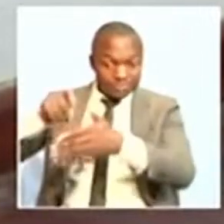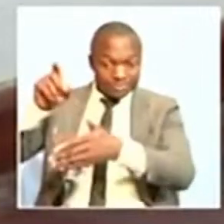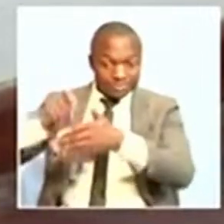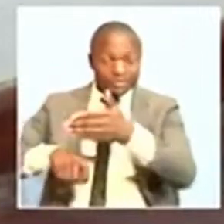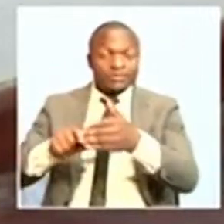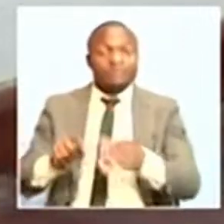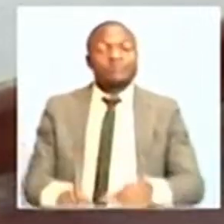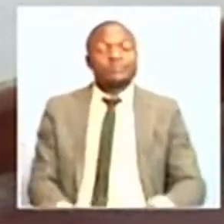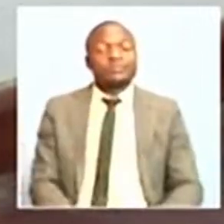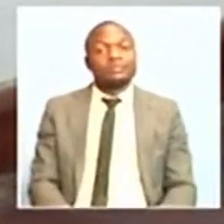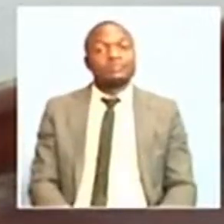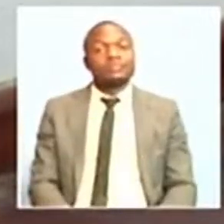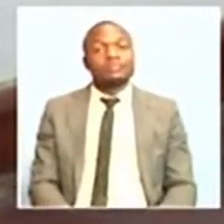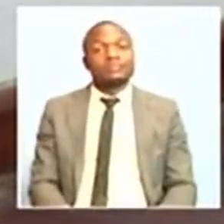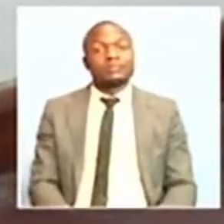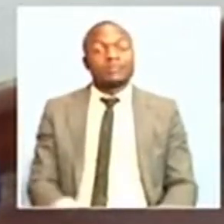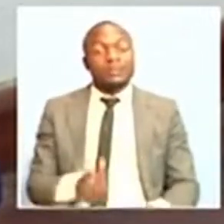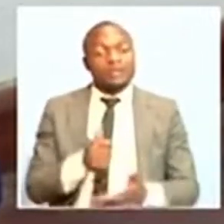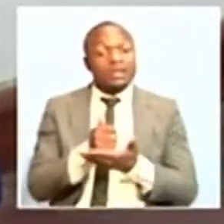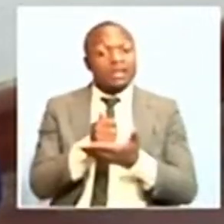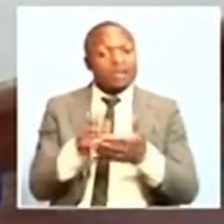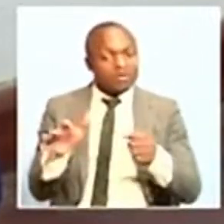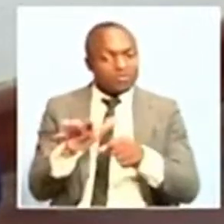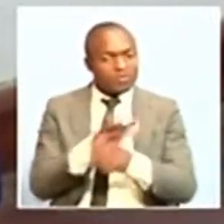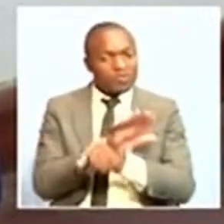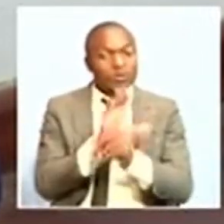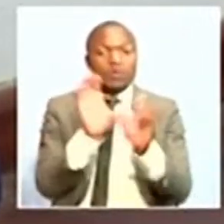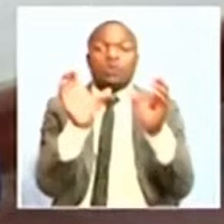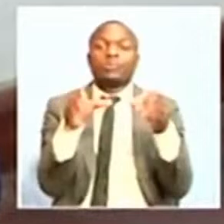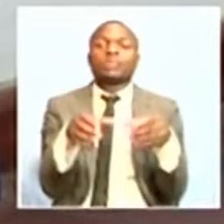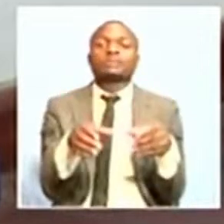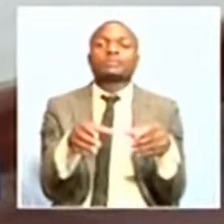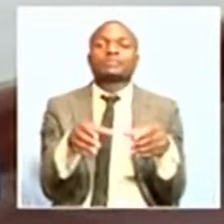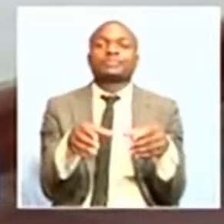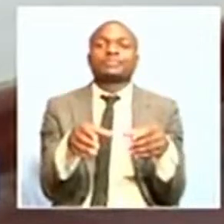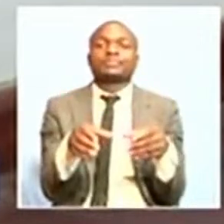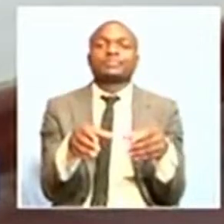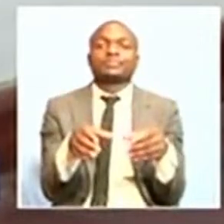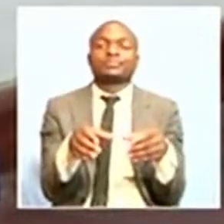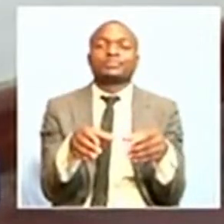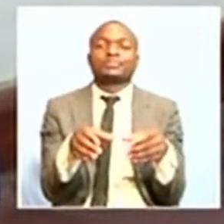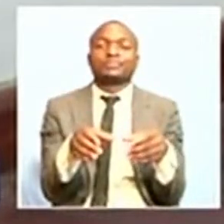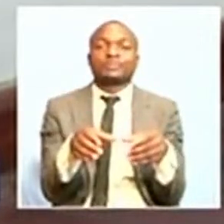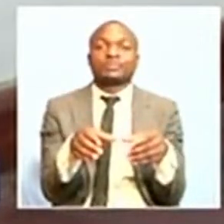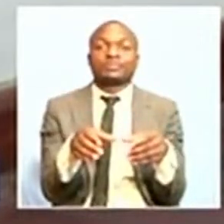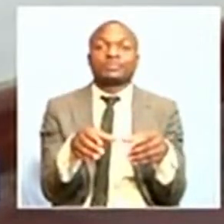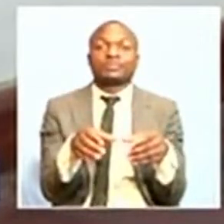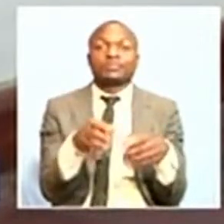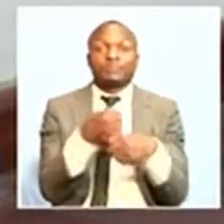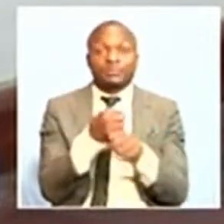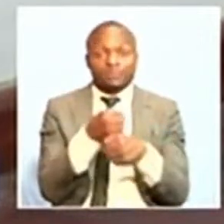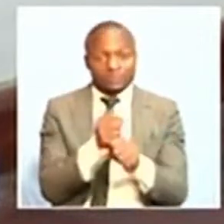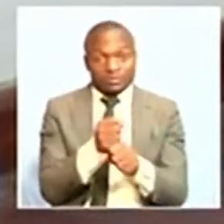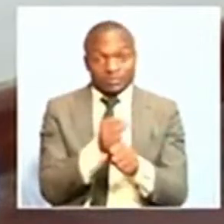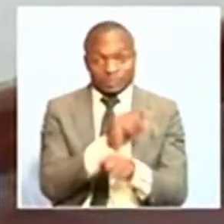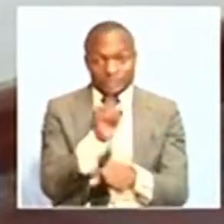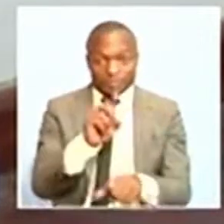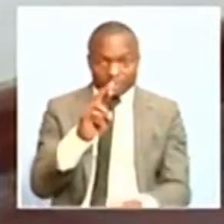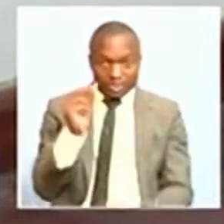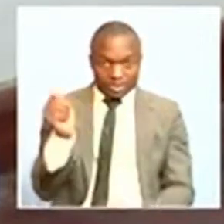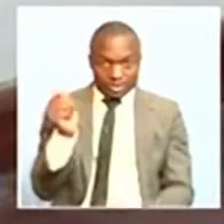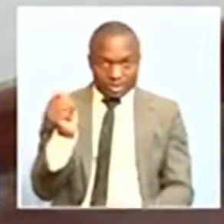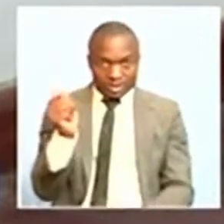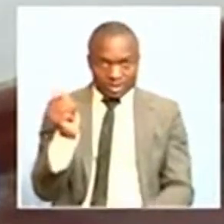may be helpful for the committee to establish with the Zambia Revenue Authority the current